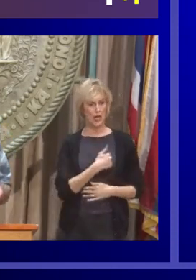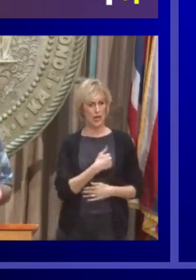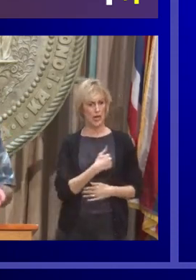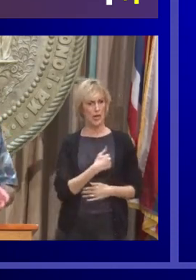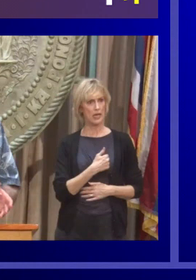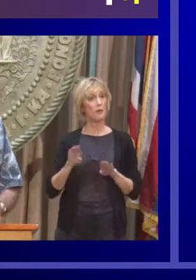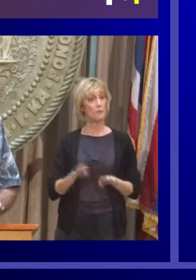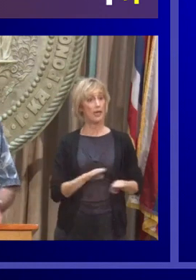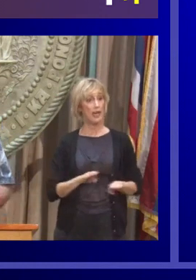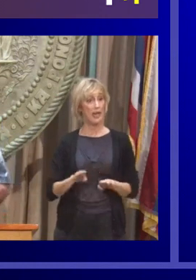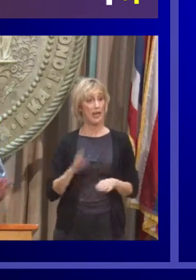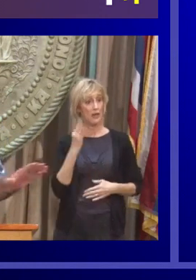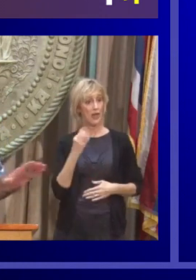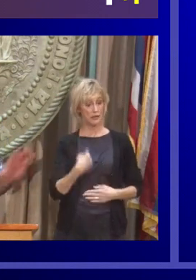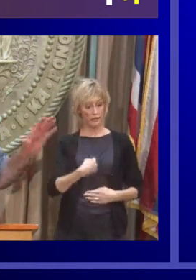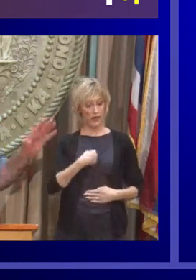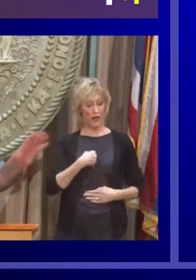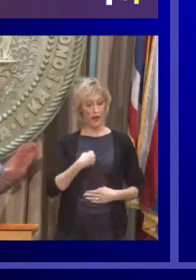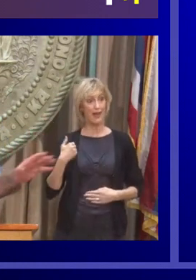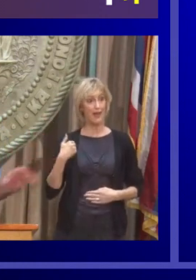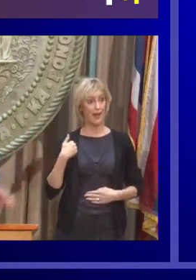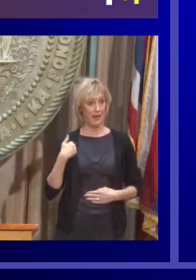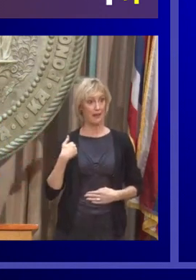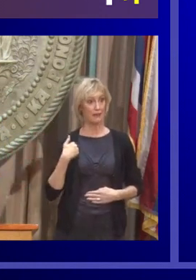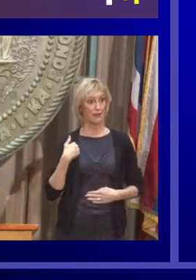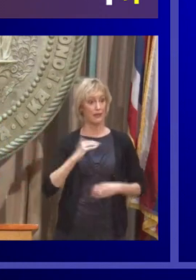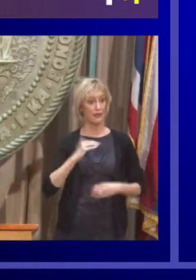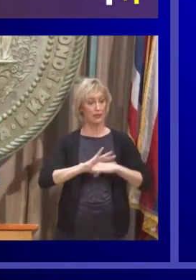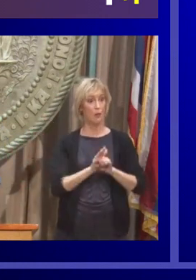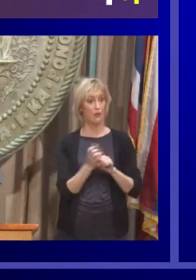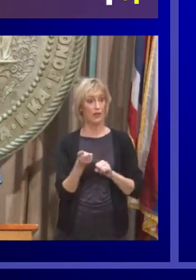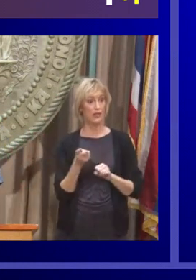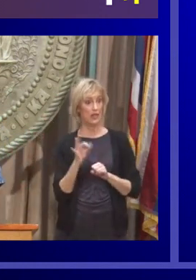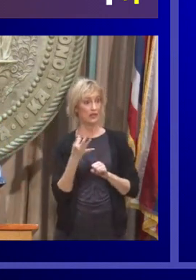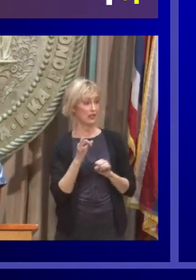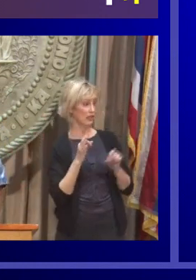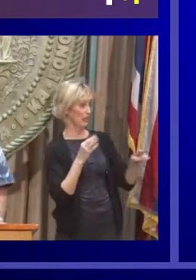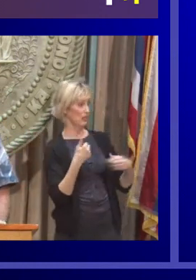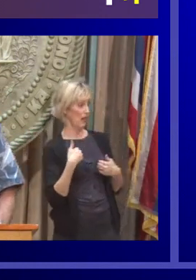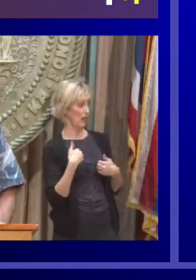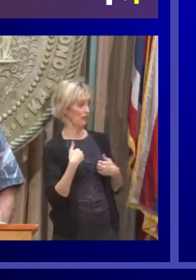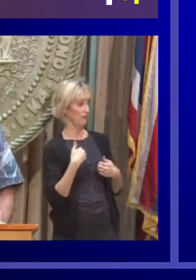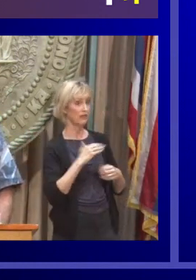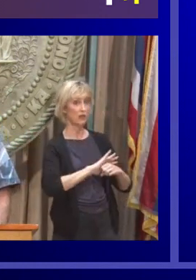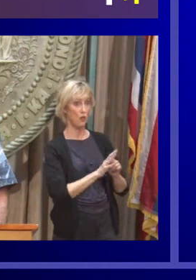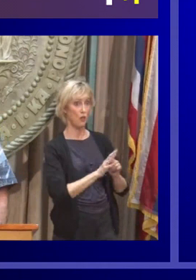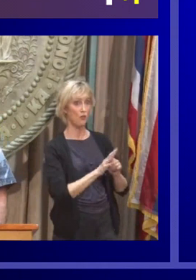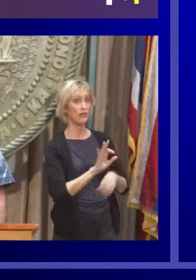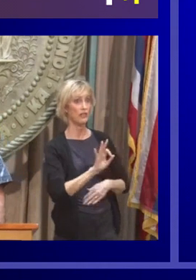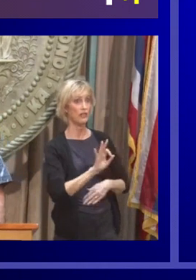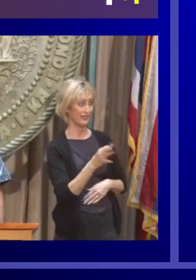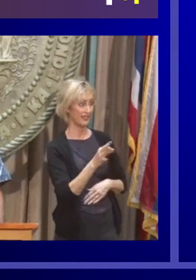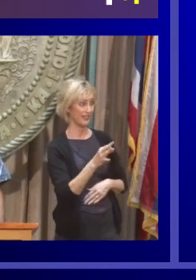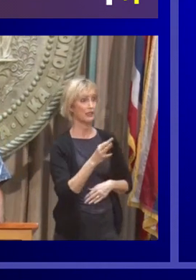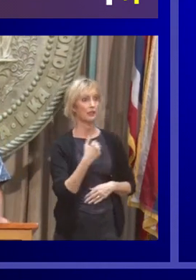have COVID-19 and that everyone else around us has COVID-19 and act